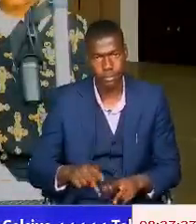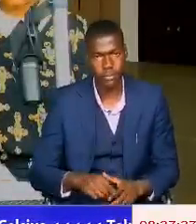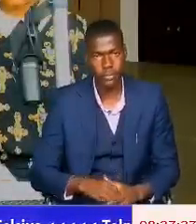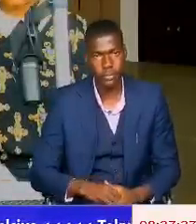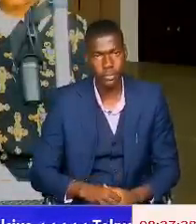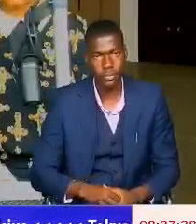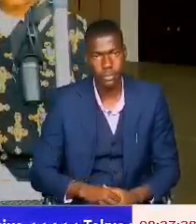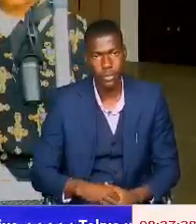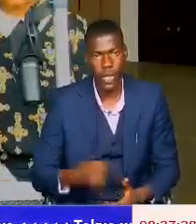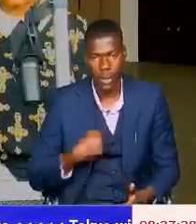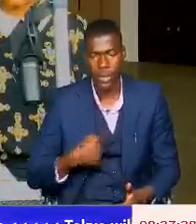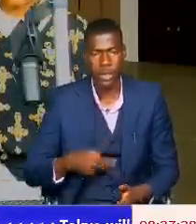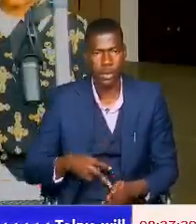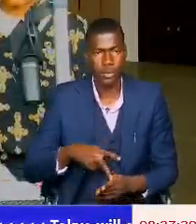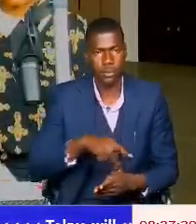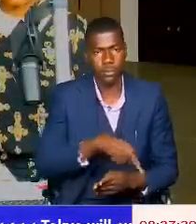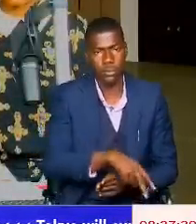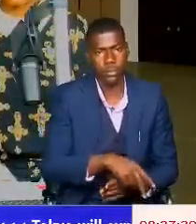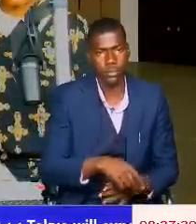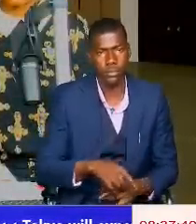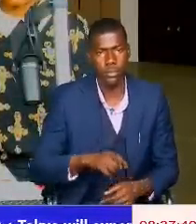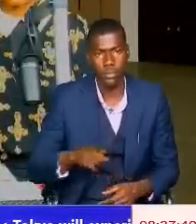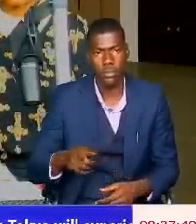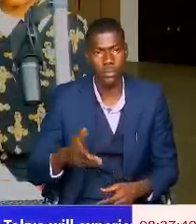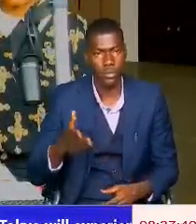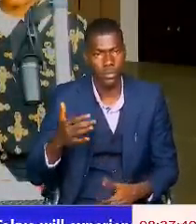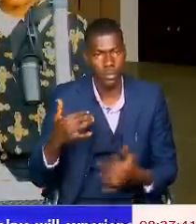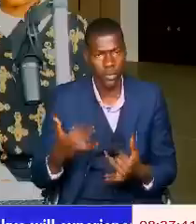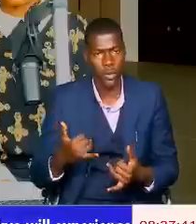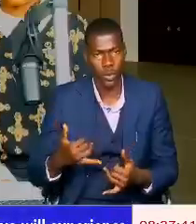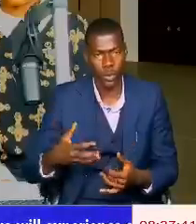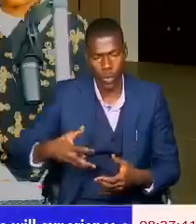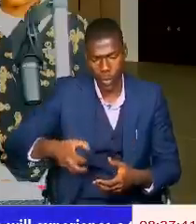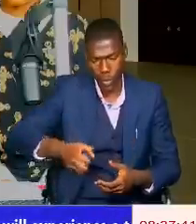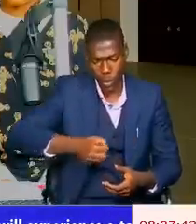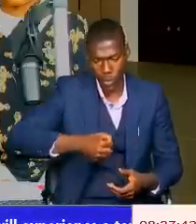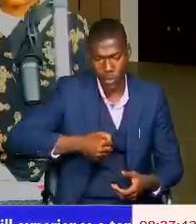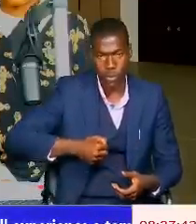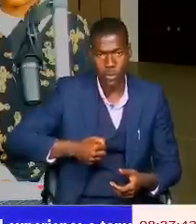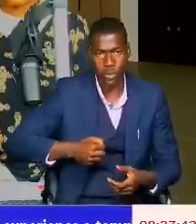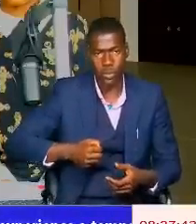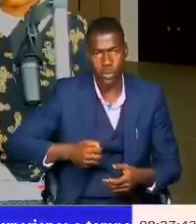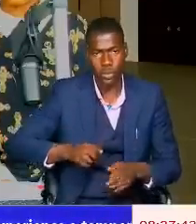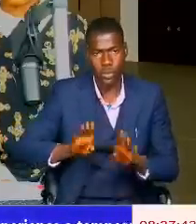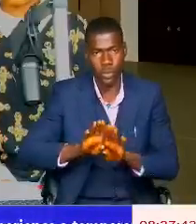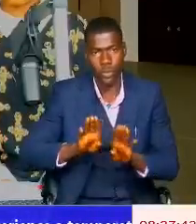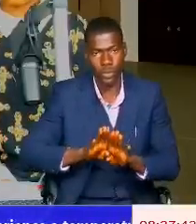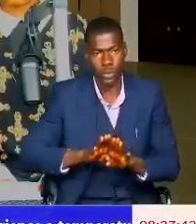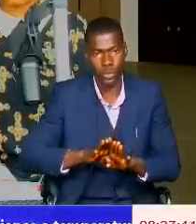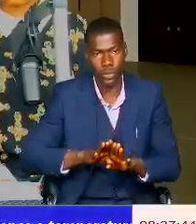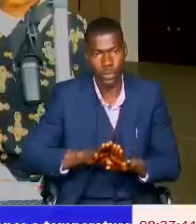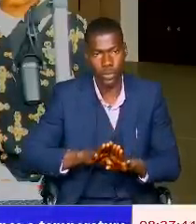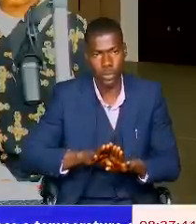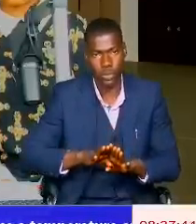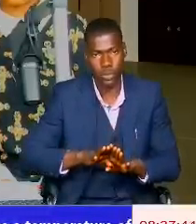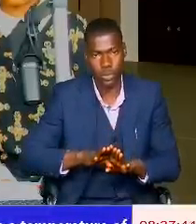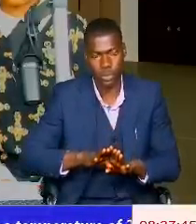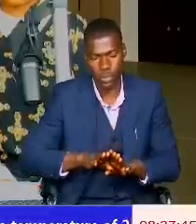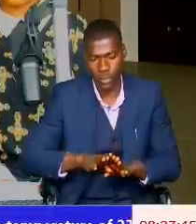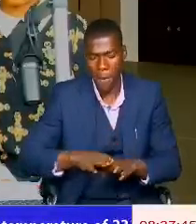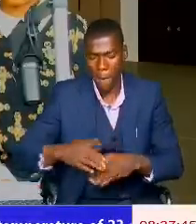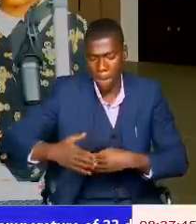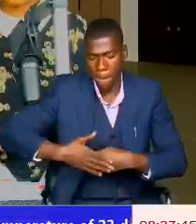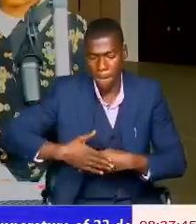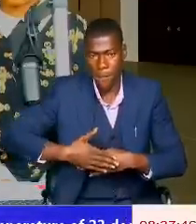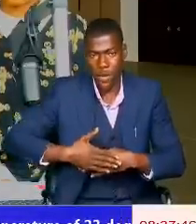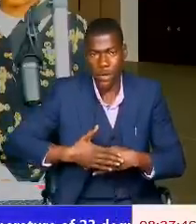When I come down, he open front door. He confused. He open back door. He confused. He